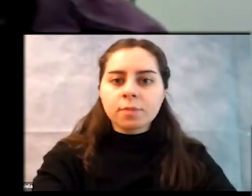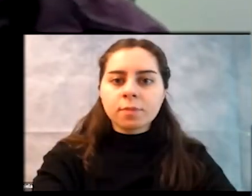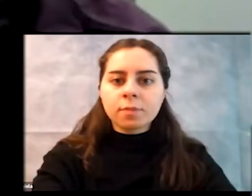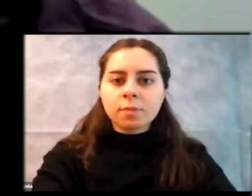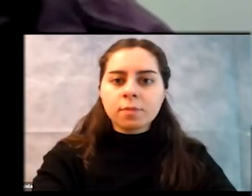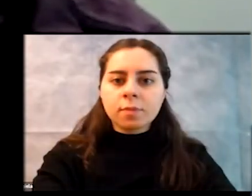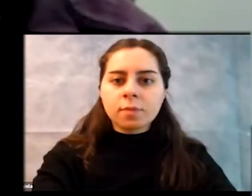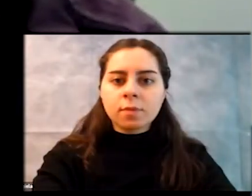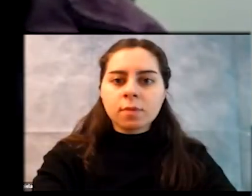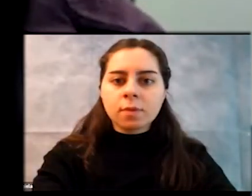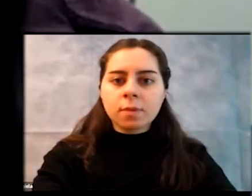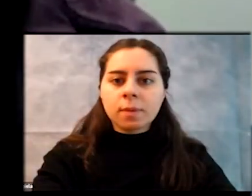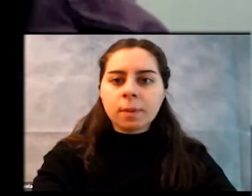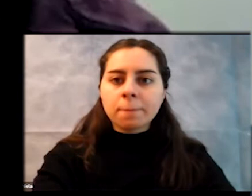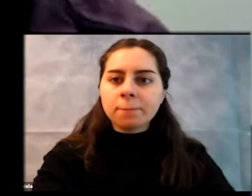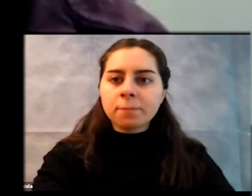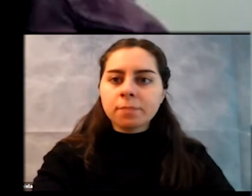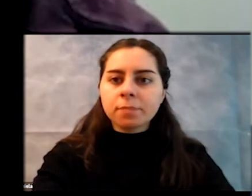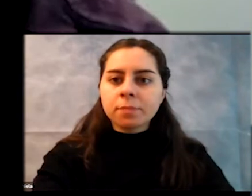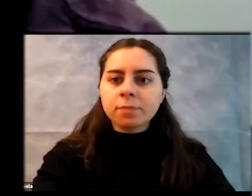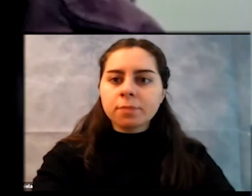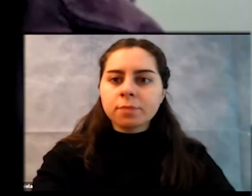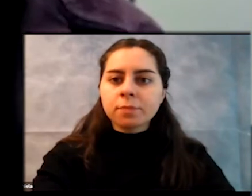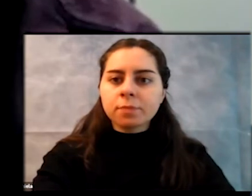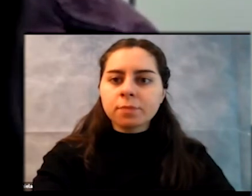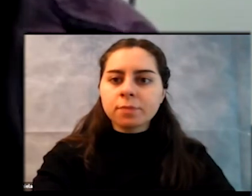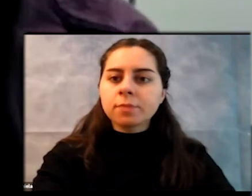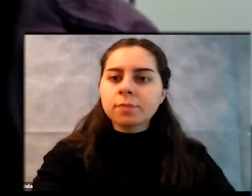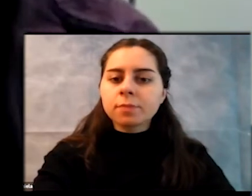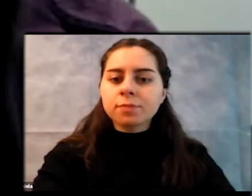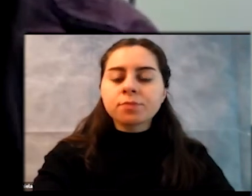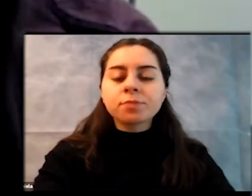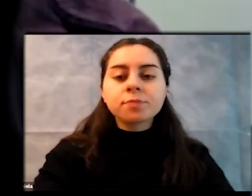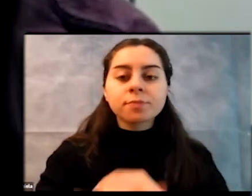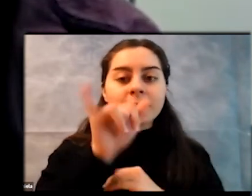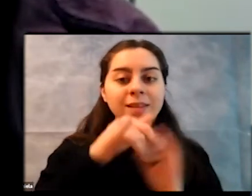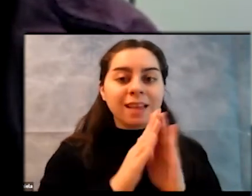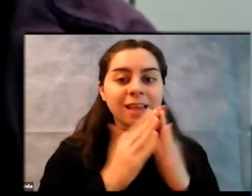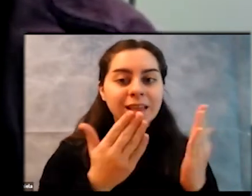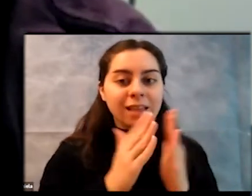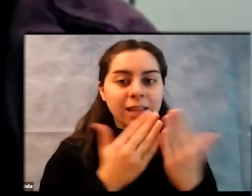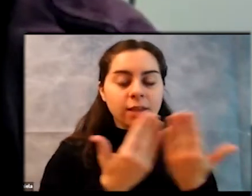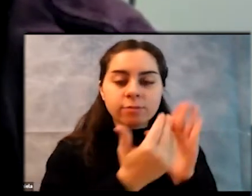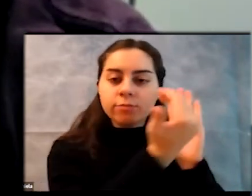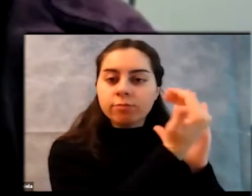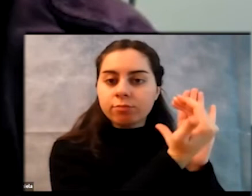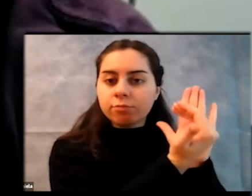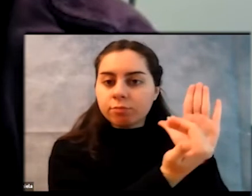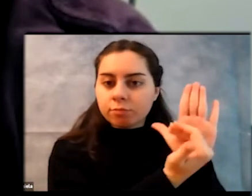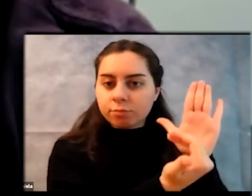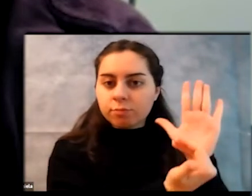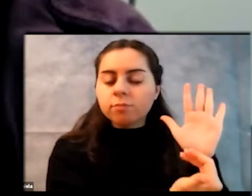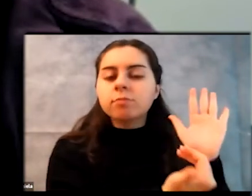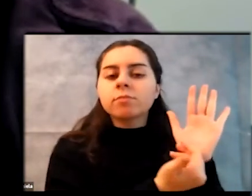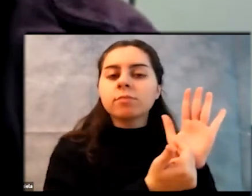And what we're going to do is we're going to take this list of books and we're going to offer it as